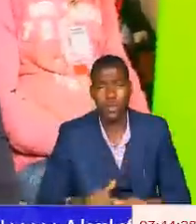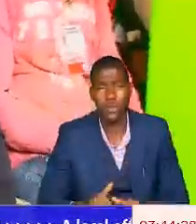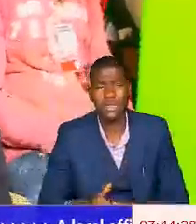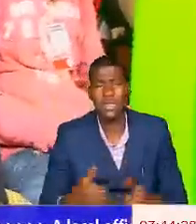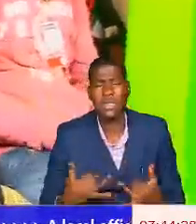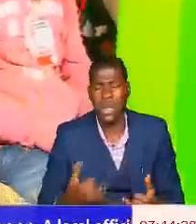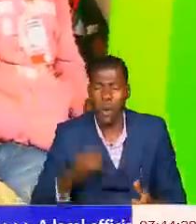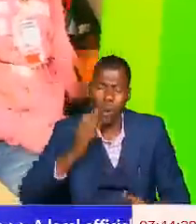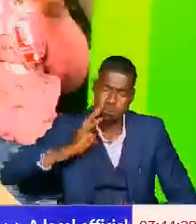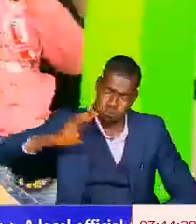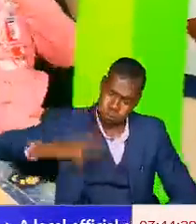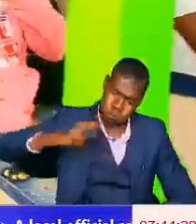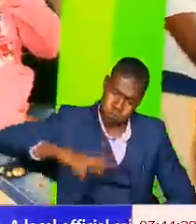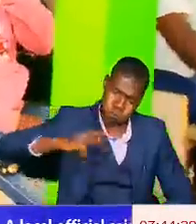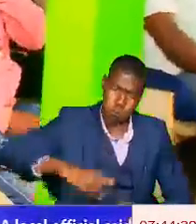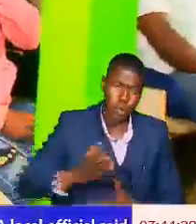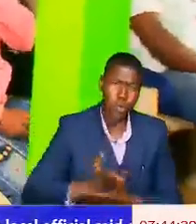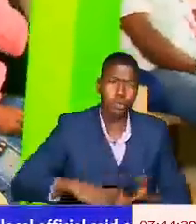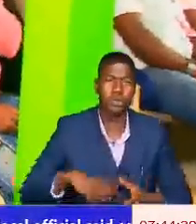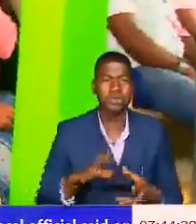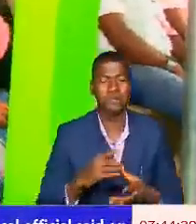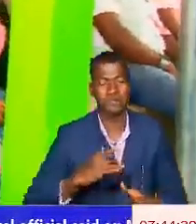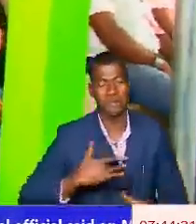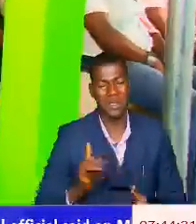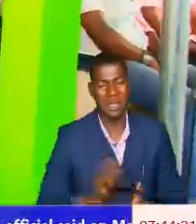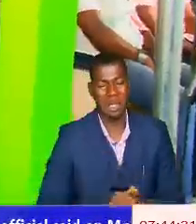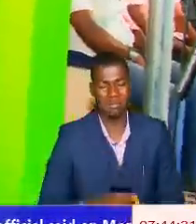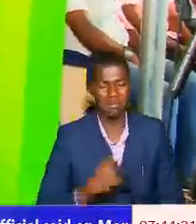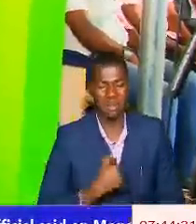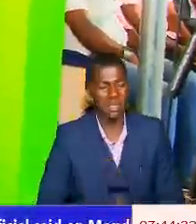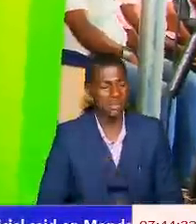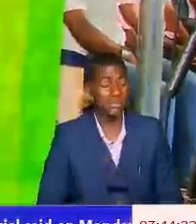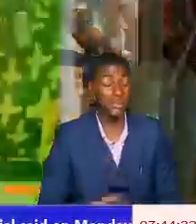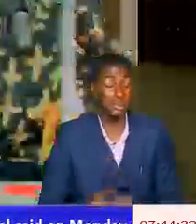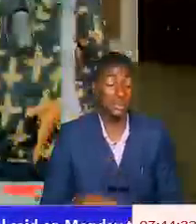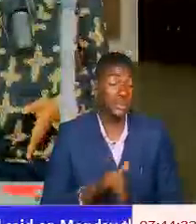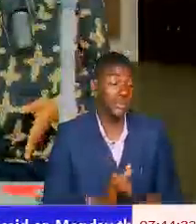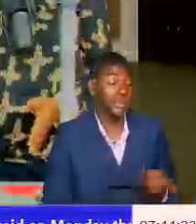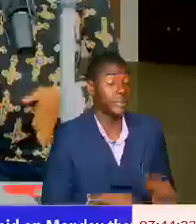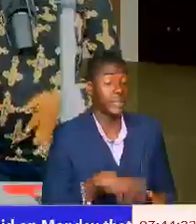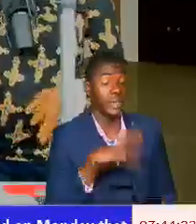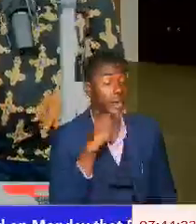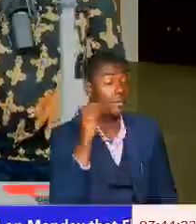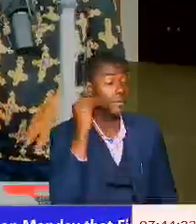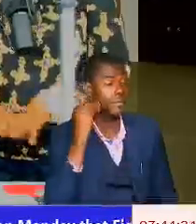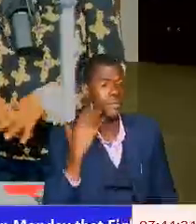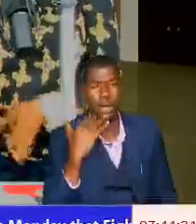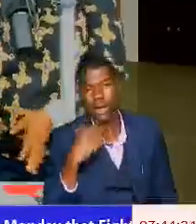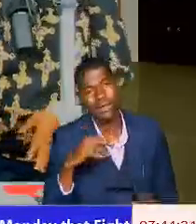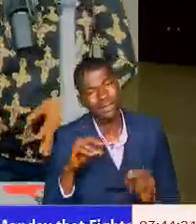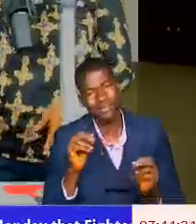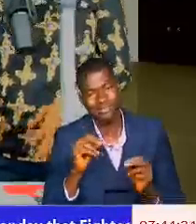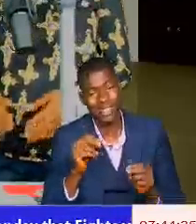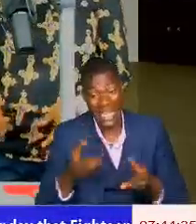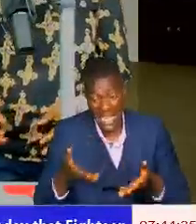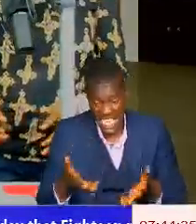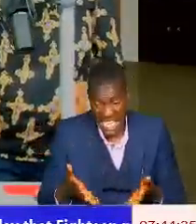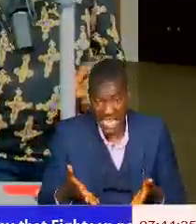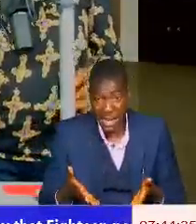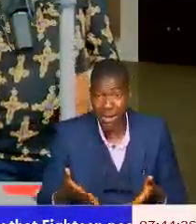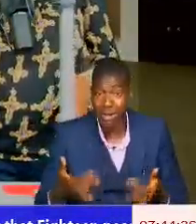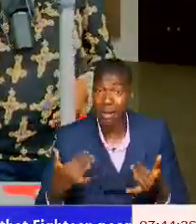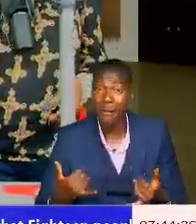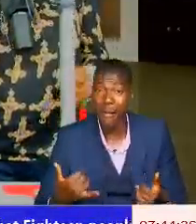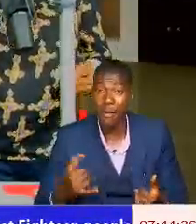some of us feel say we know they do too many things. Now opportunity for you to plant. farmer naturally they do planting. You will not be farmer